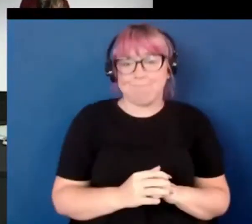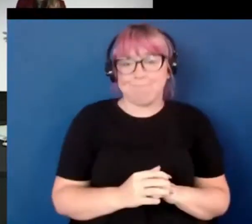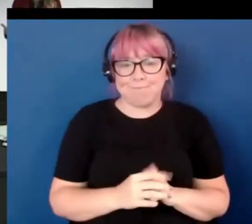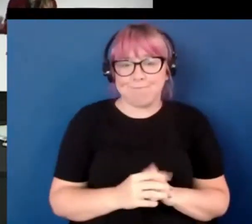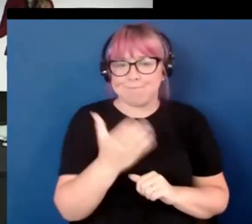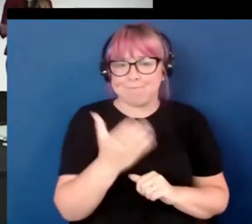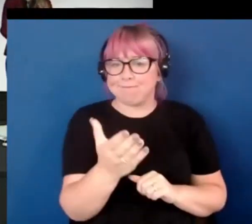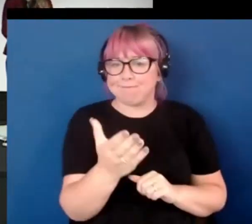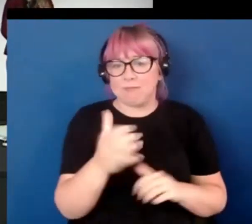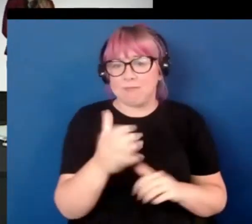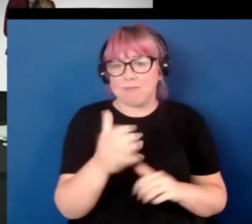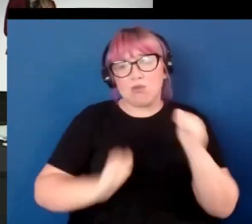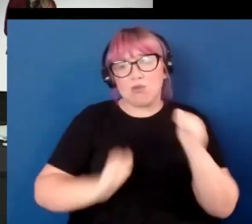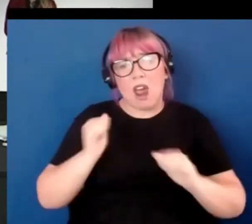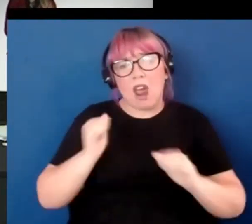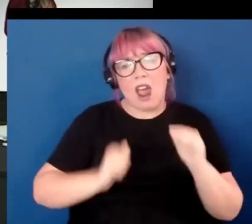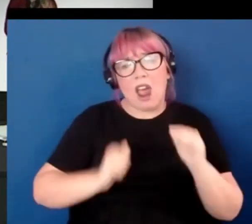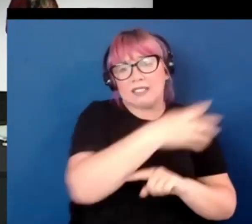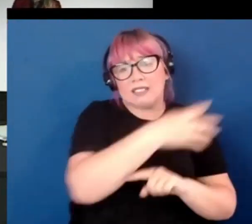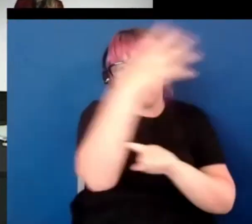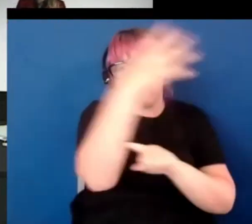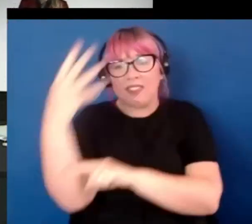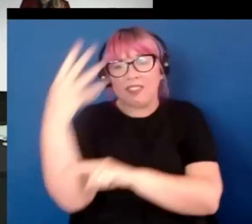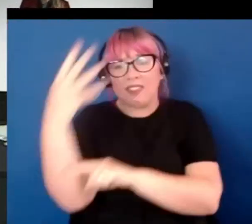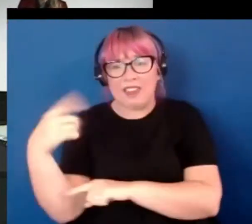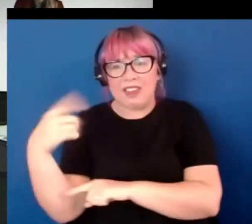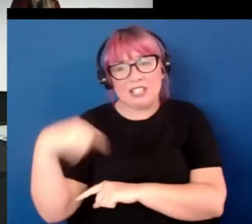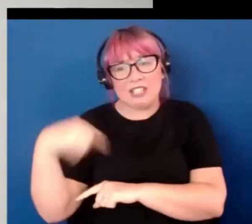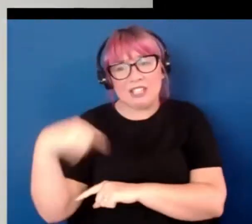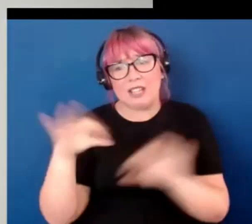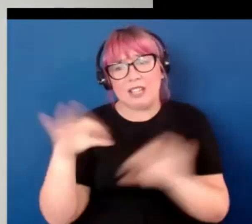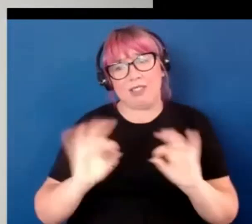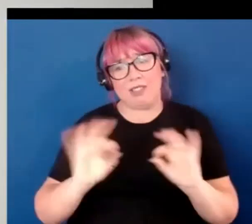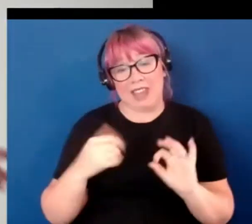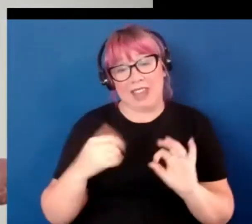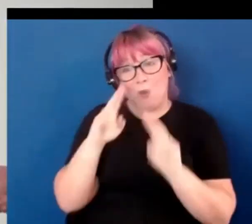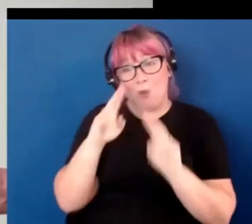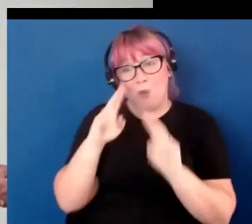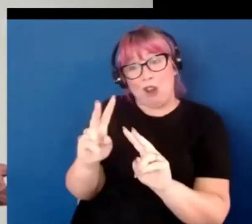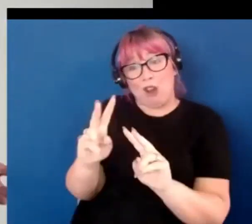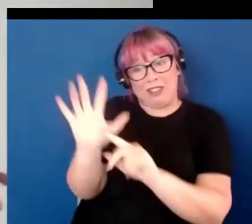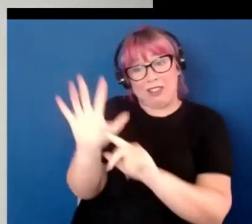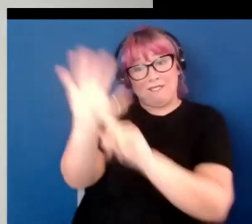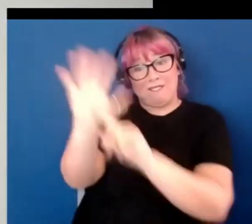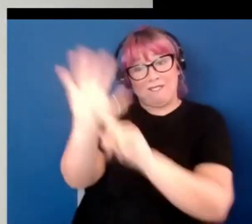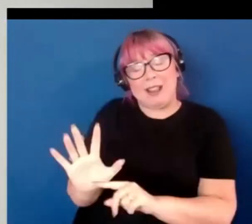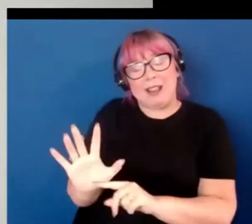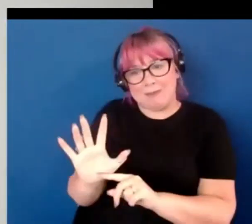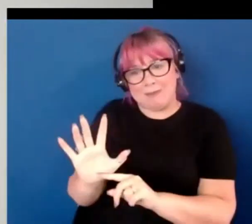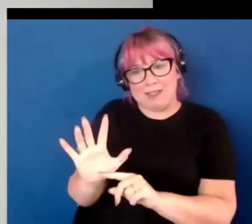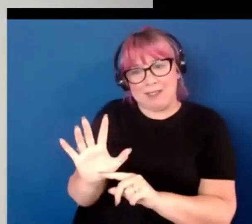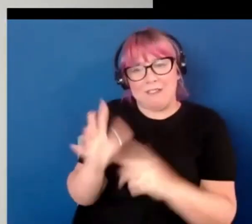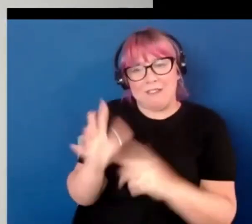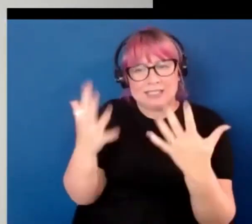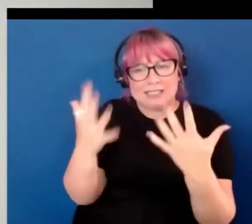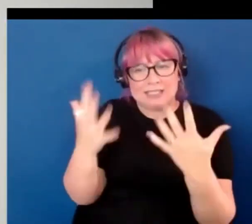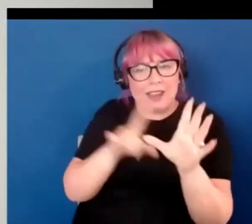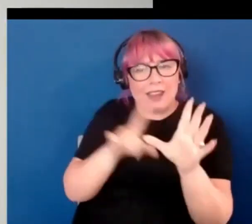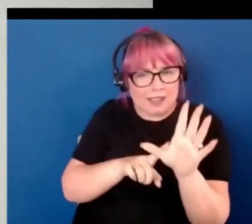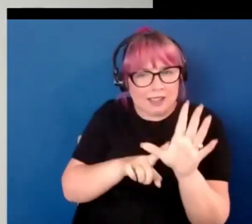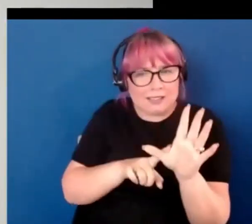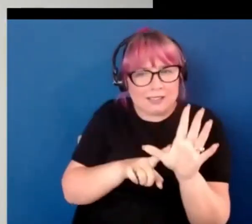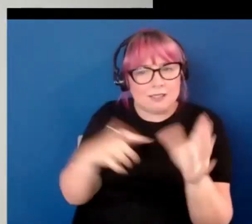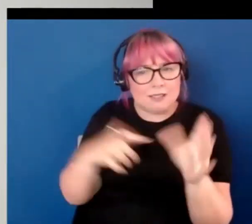I rewatched the film Pride for the 10th or 11th time to compensate. If you don't know the story, it's about how in the 1980s,